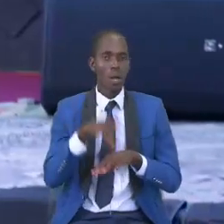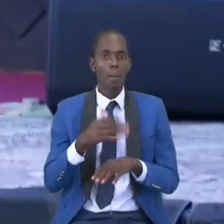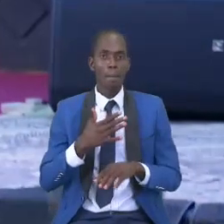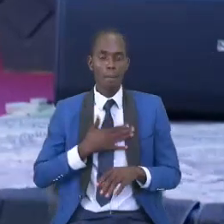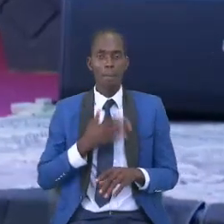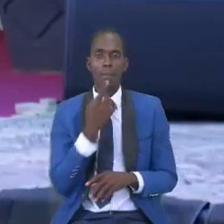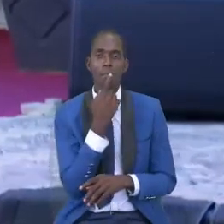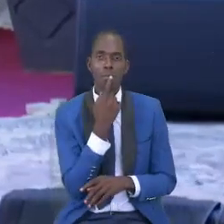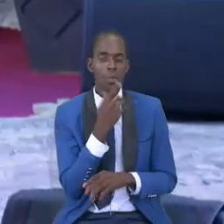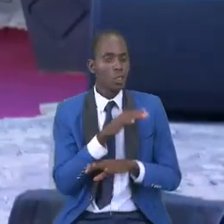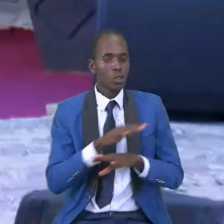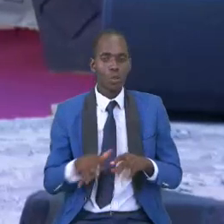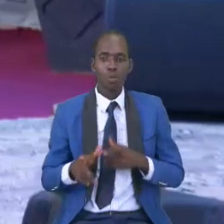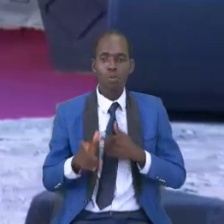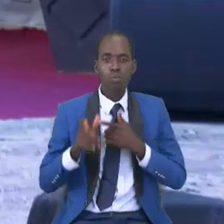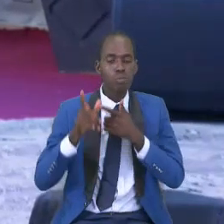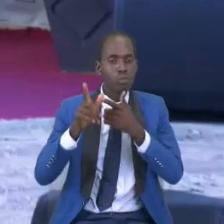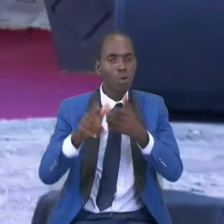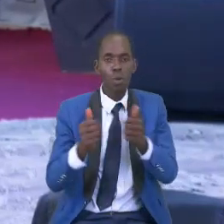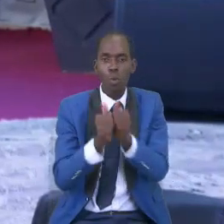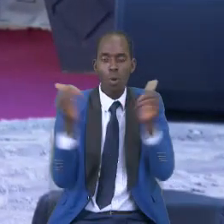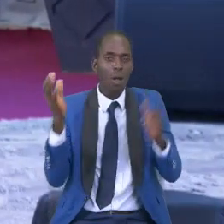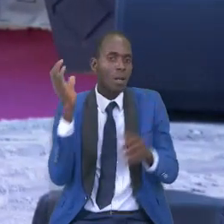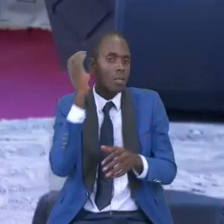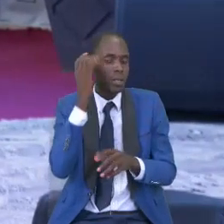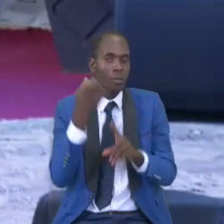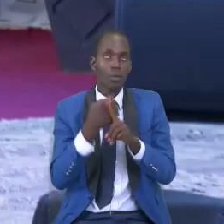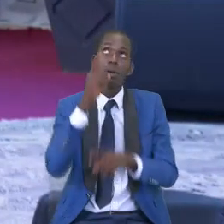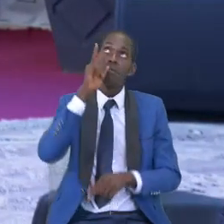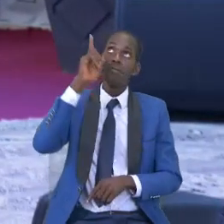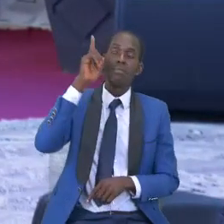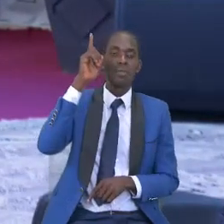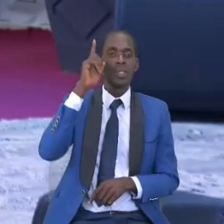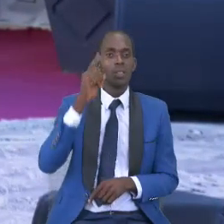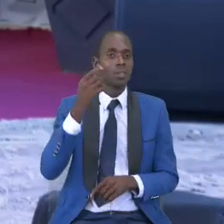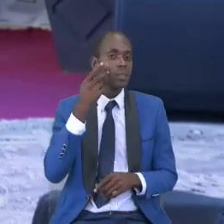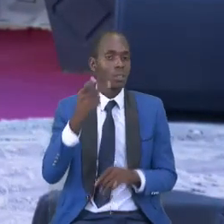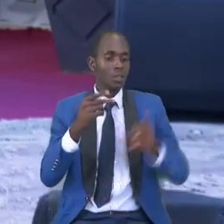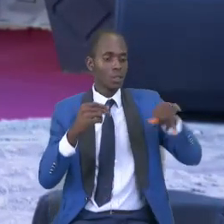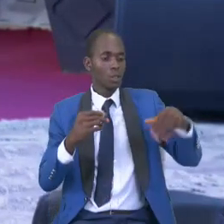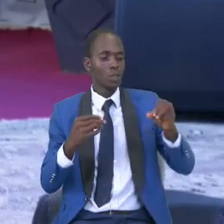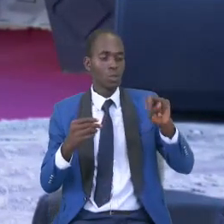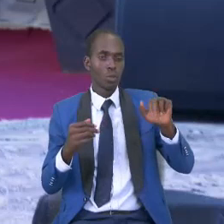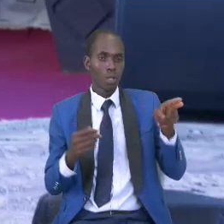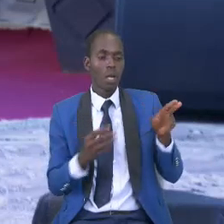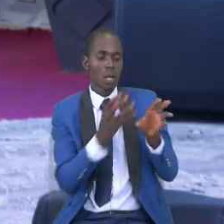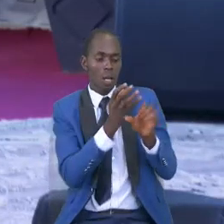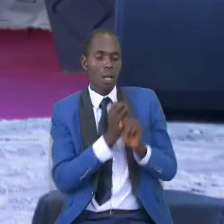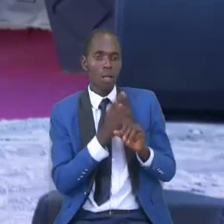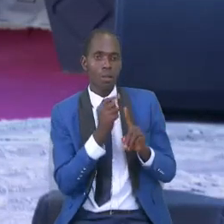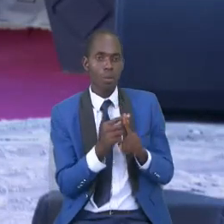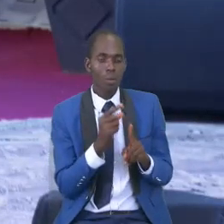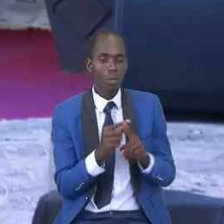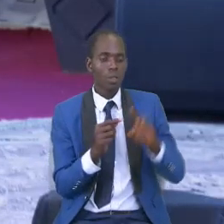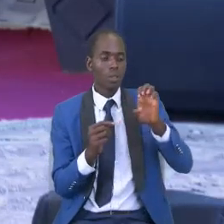Now, don't run ahead without hearing the word from him. Jonah had the word, revelation.